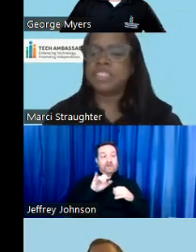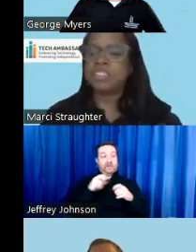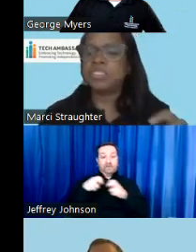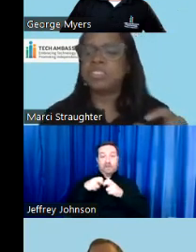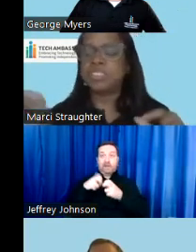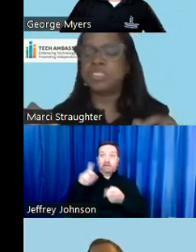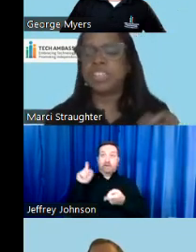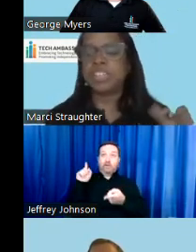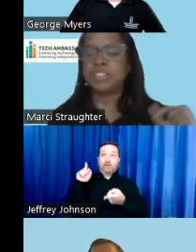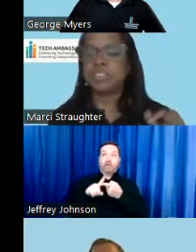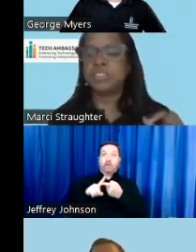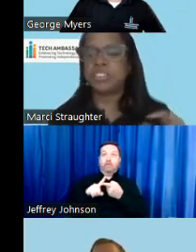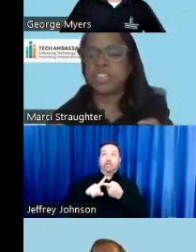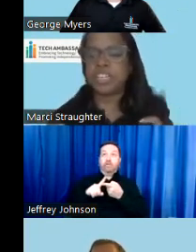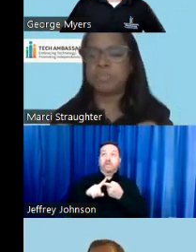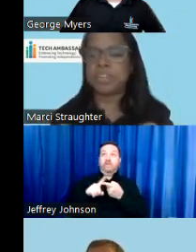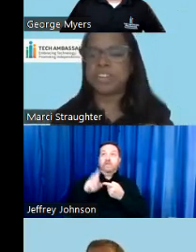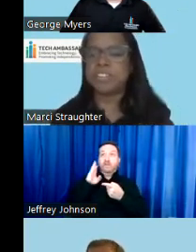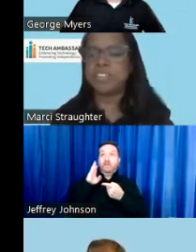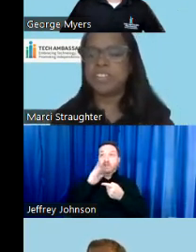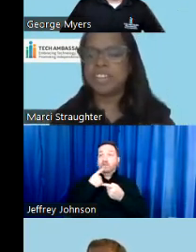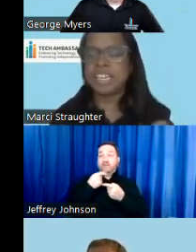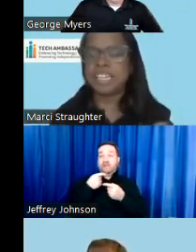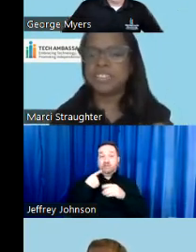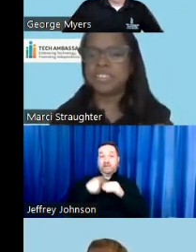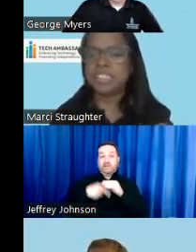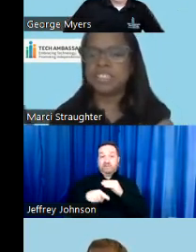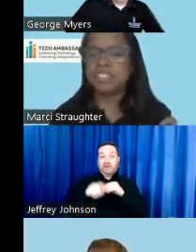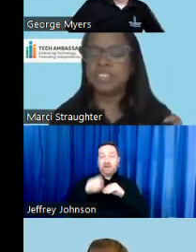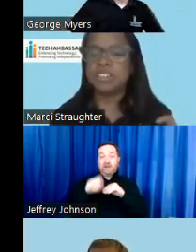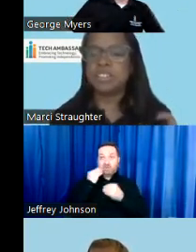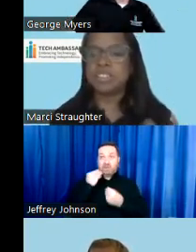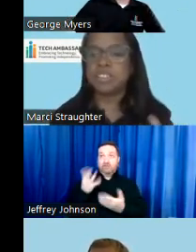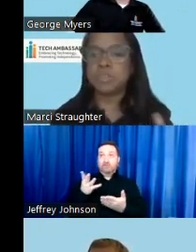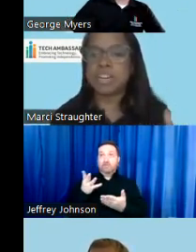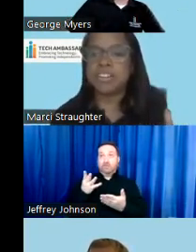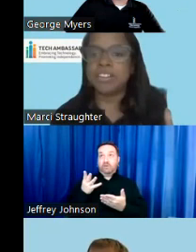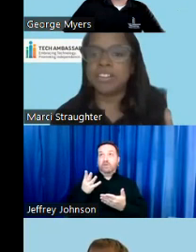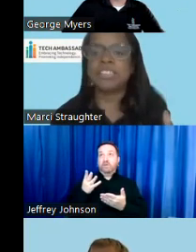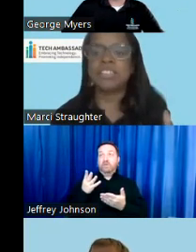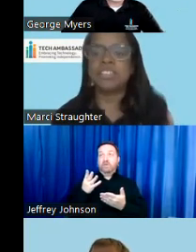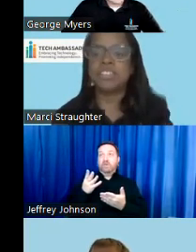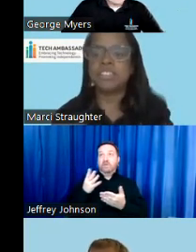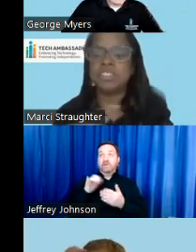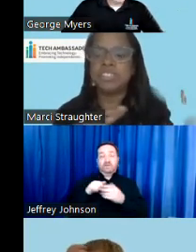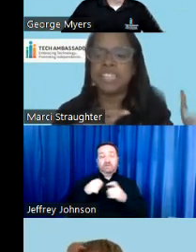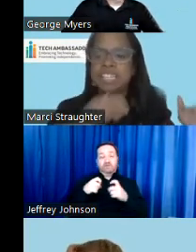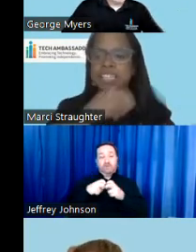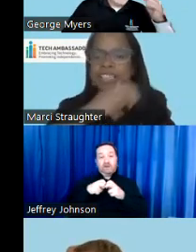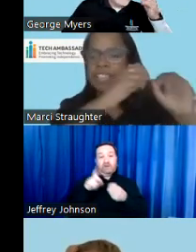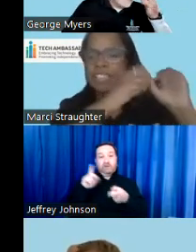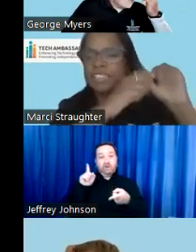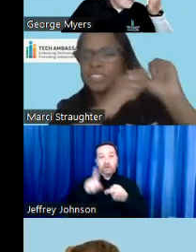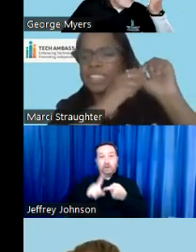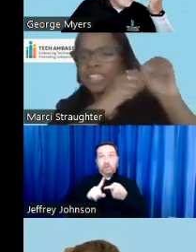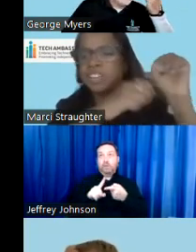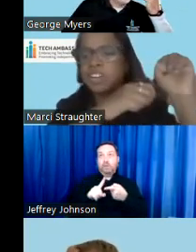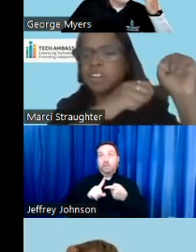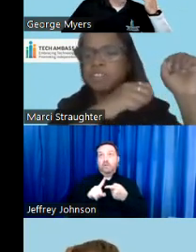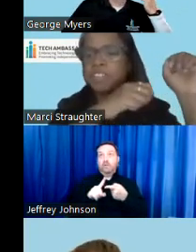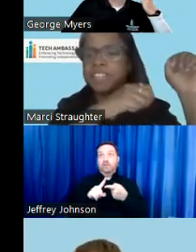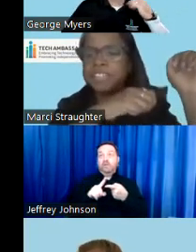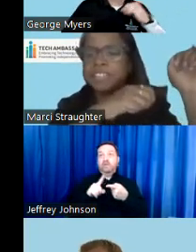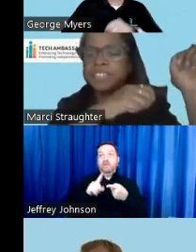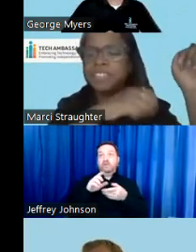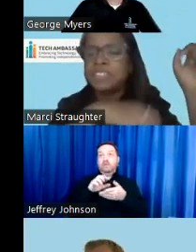tell you on your email address, and they'll go, your battery is low. So you take it